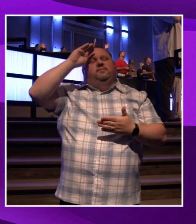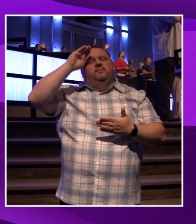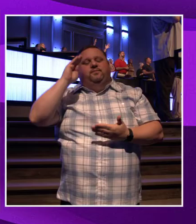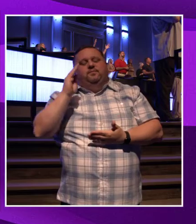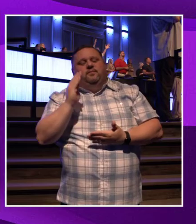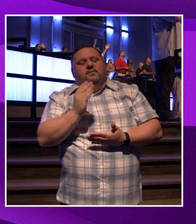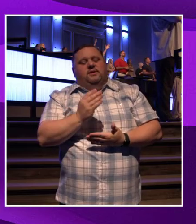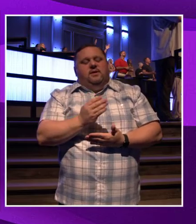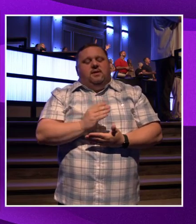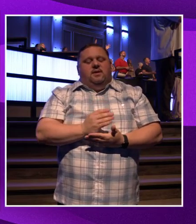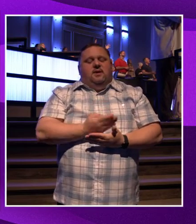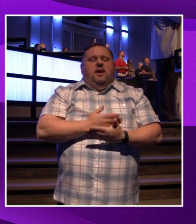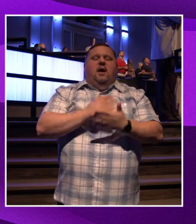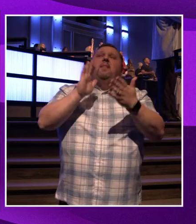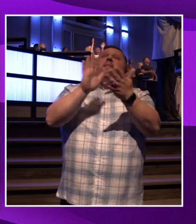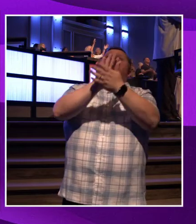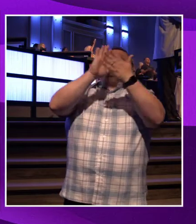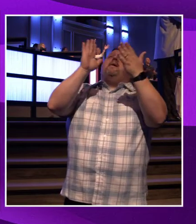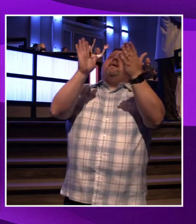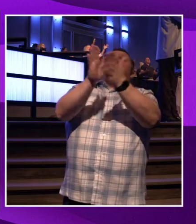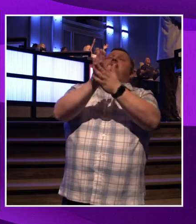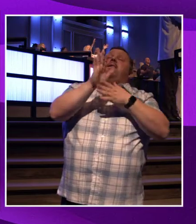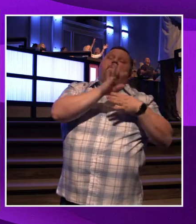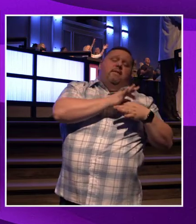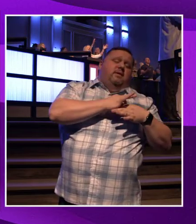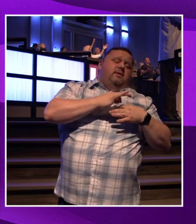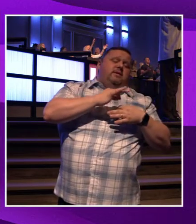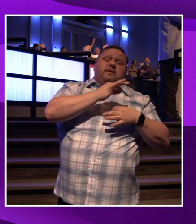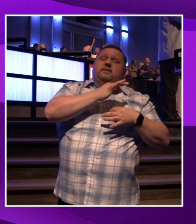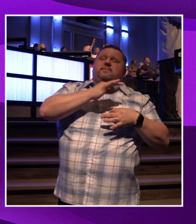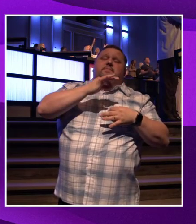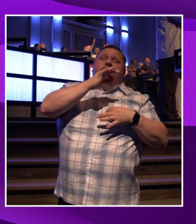the Son, praise the